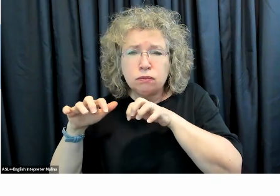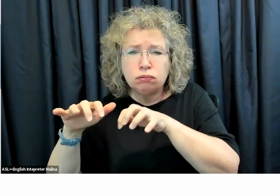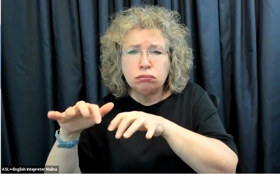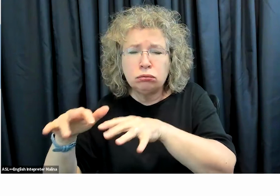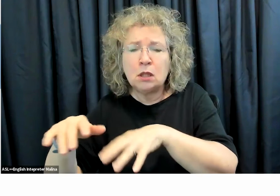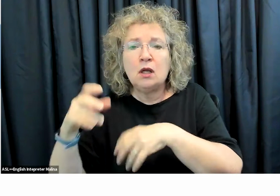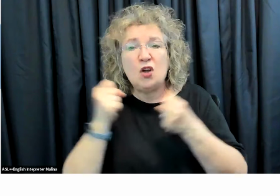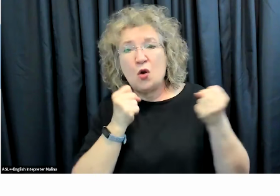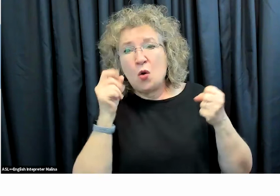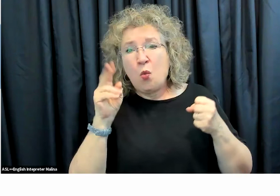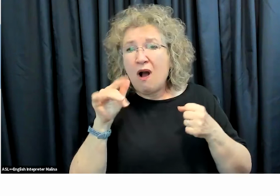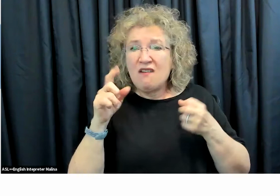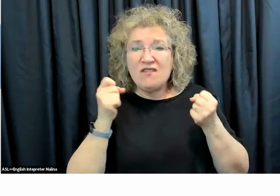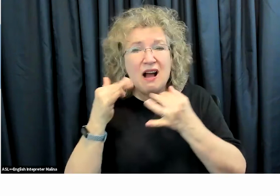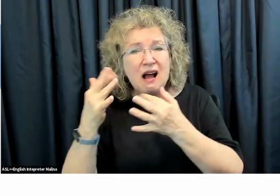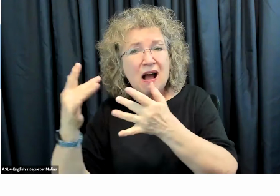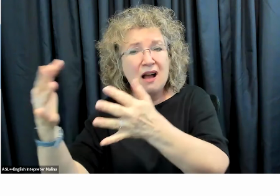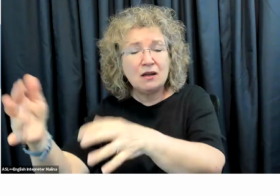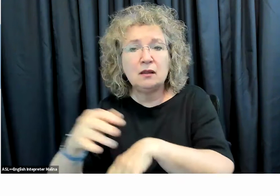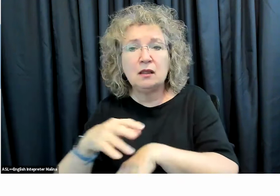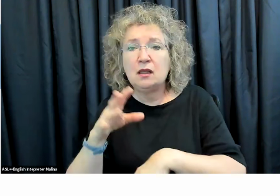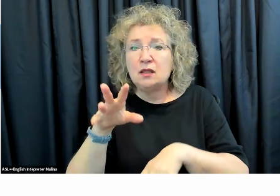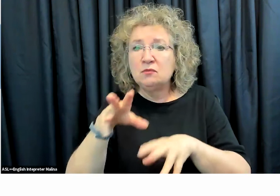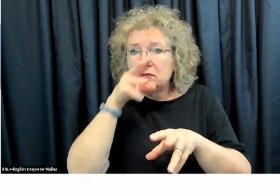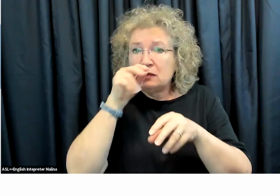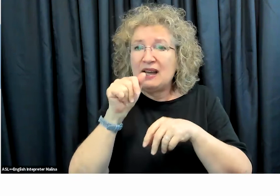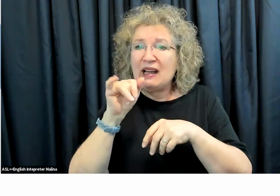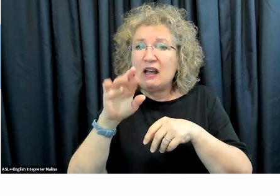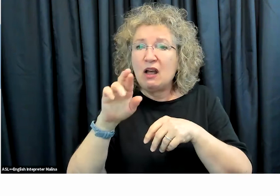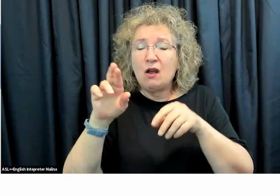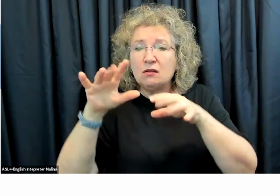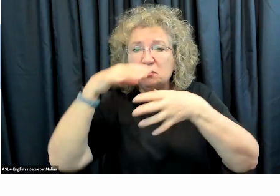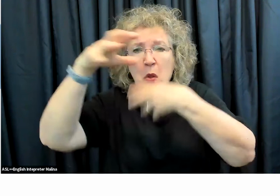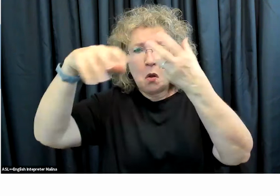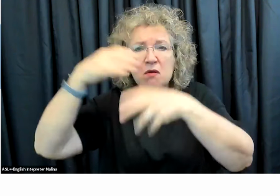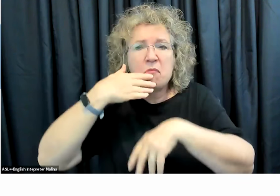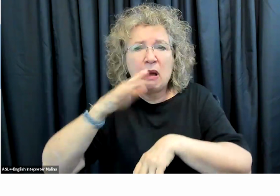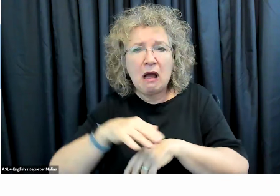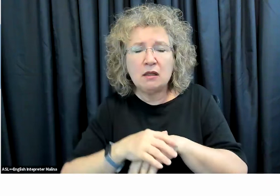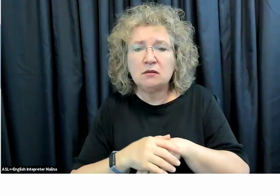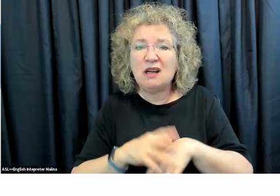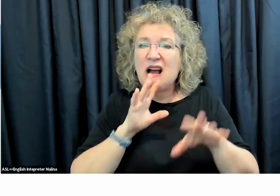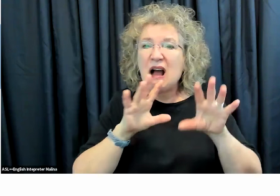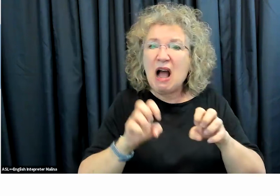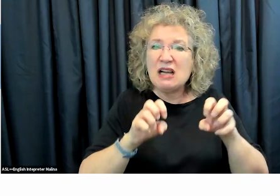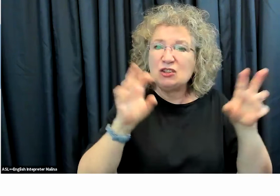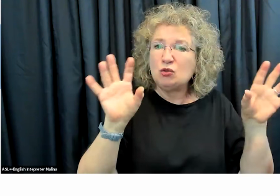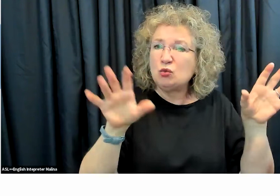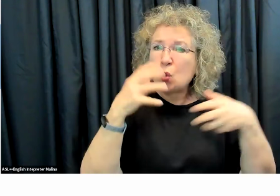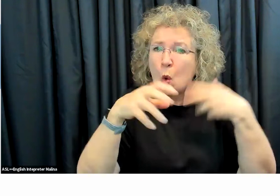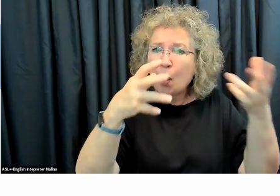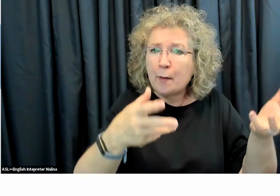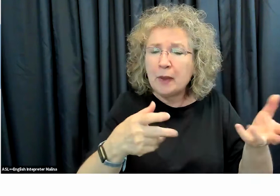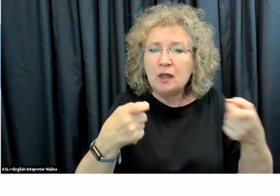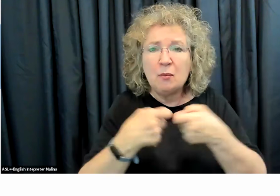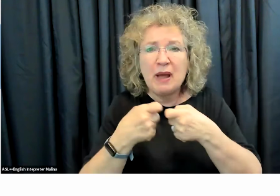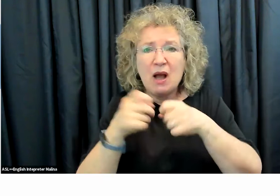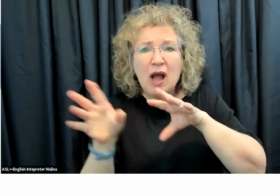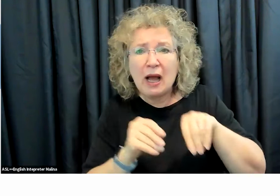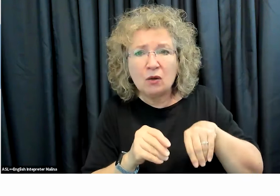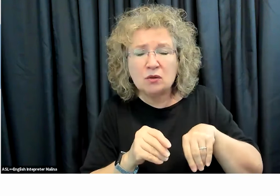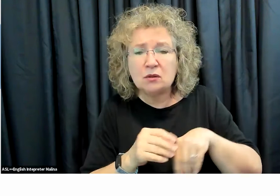are bad air quality, are ice storms and power outages. Those are the things that happen seasonally, and they